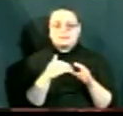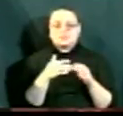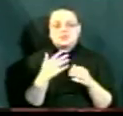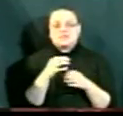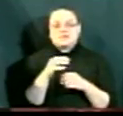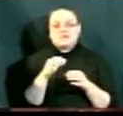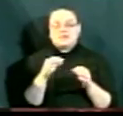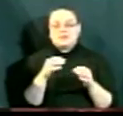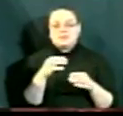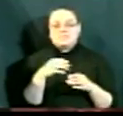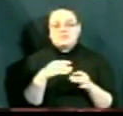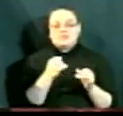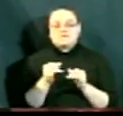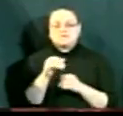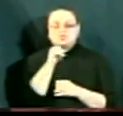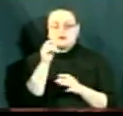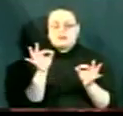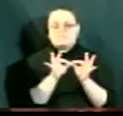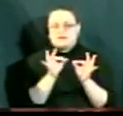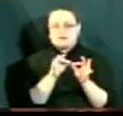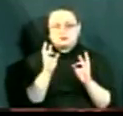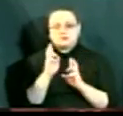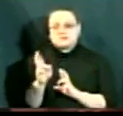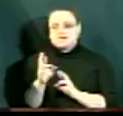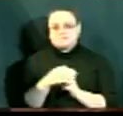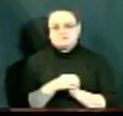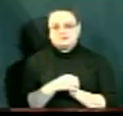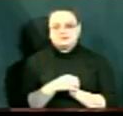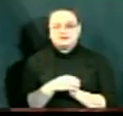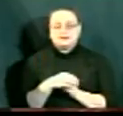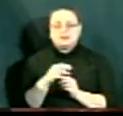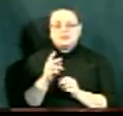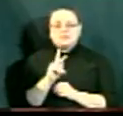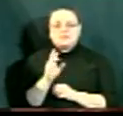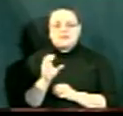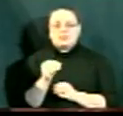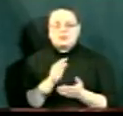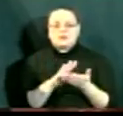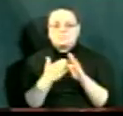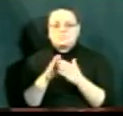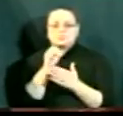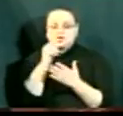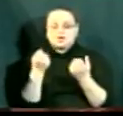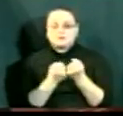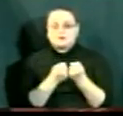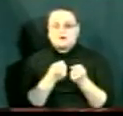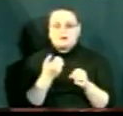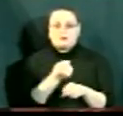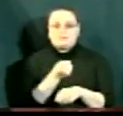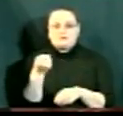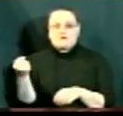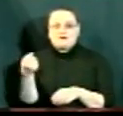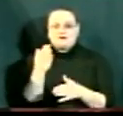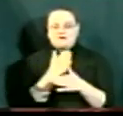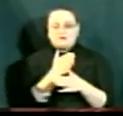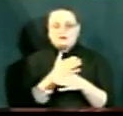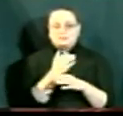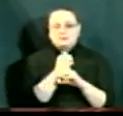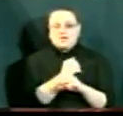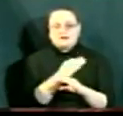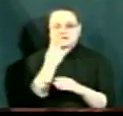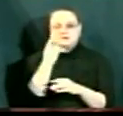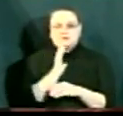not valued or respected in Knox County schools. The Knox County community does not support revoking harassment protections for our